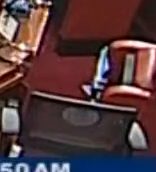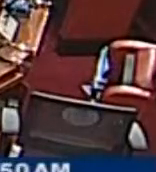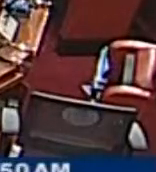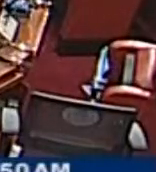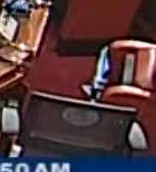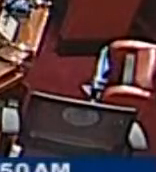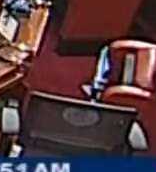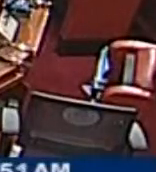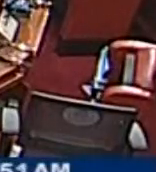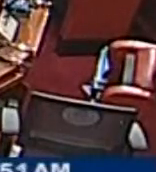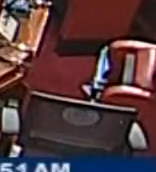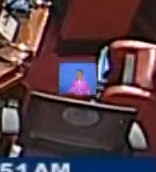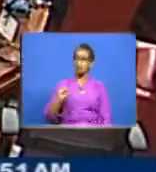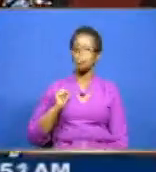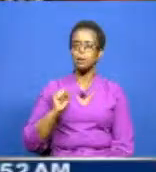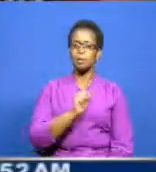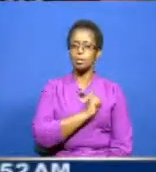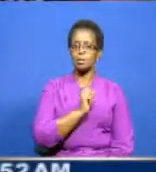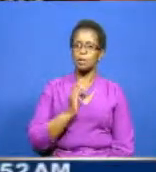Speaker,